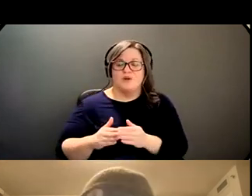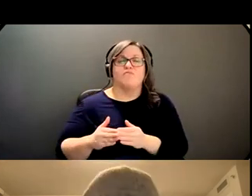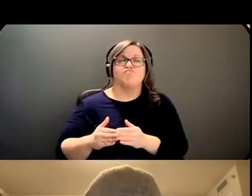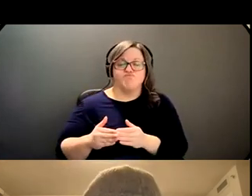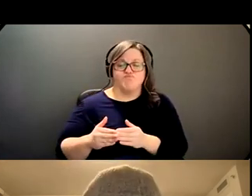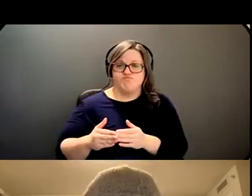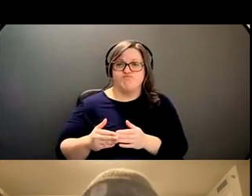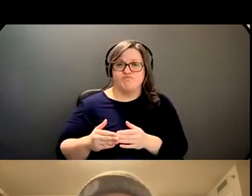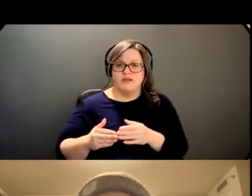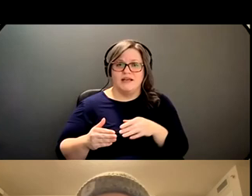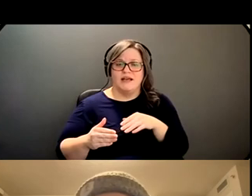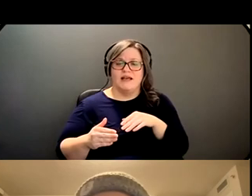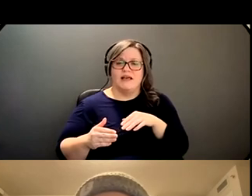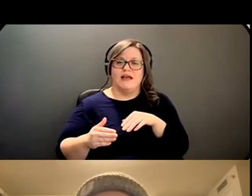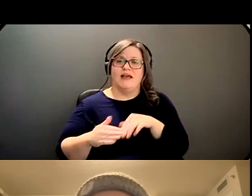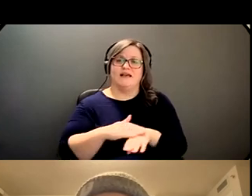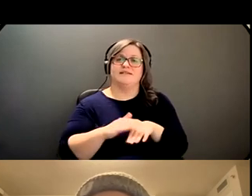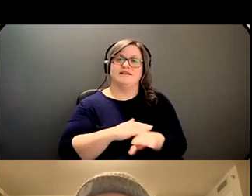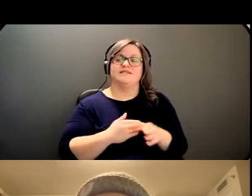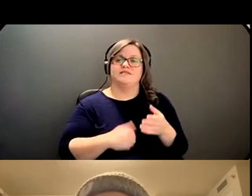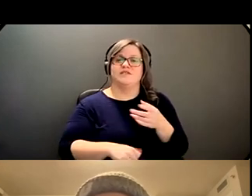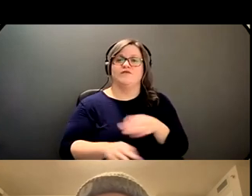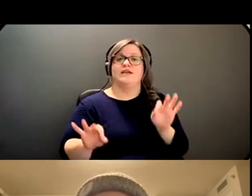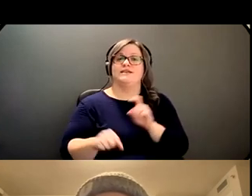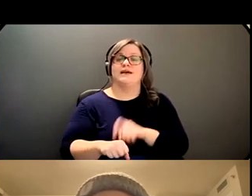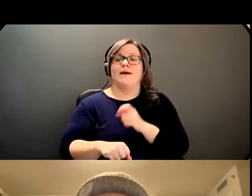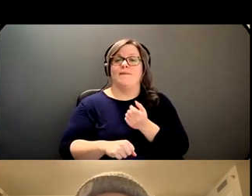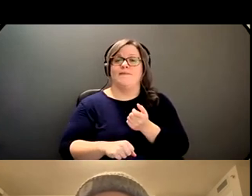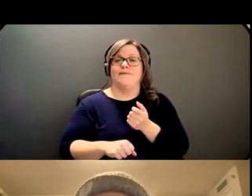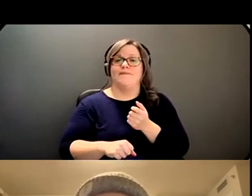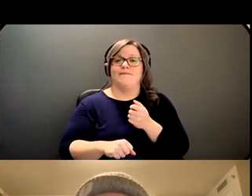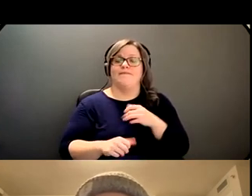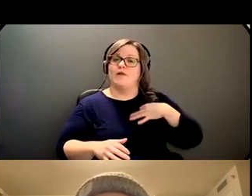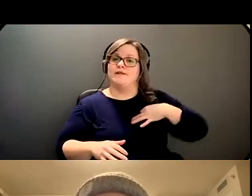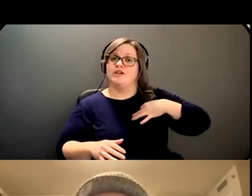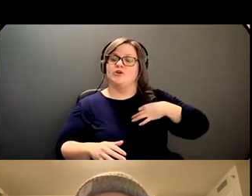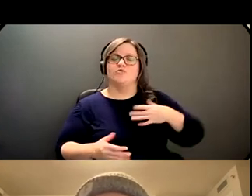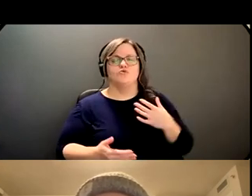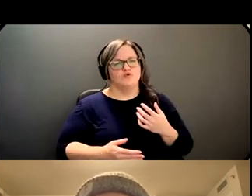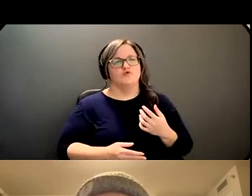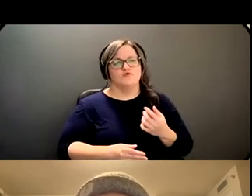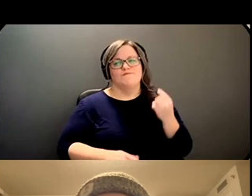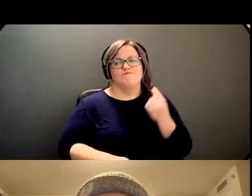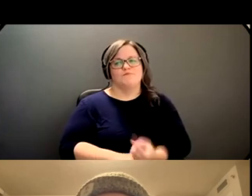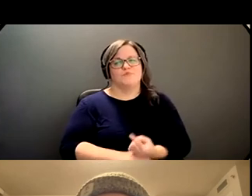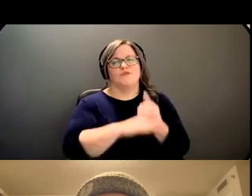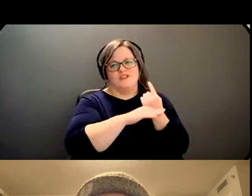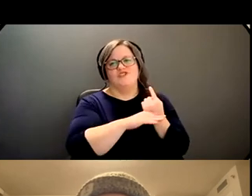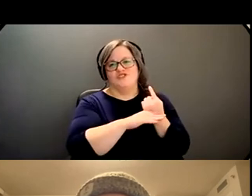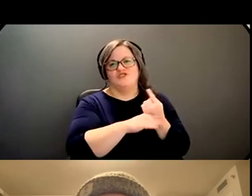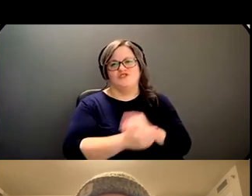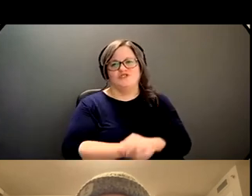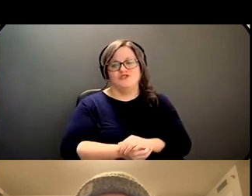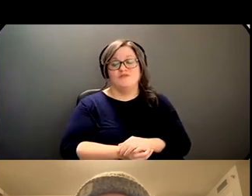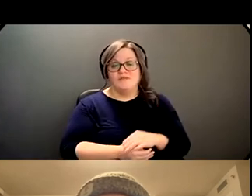access to free labor and free time is a privilege for a lot of people, you know? And then again, having the access and